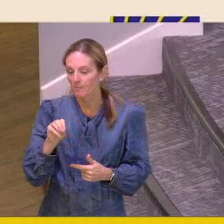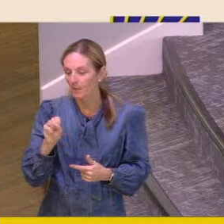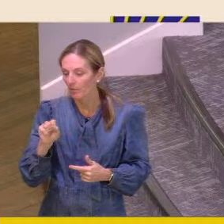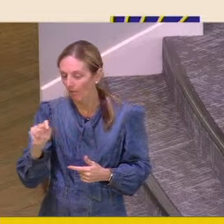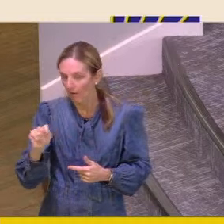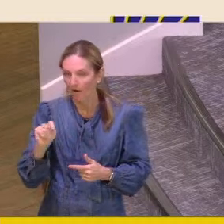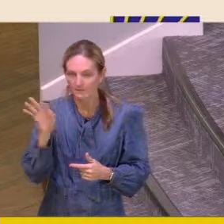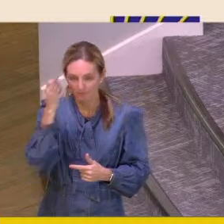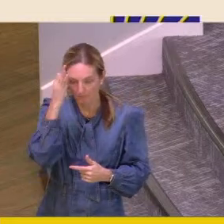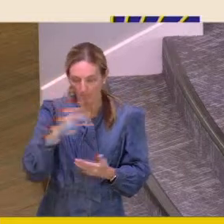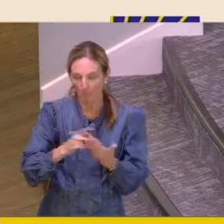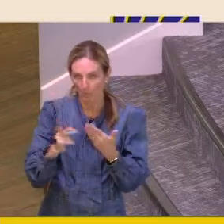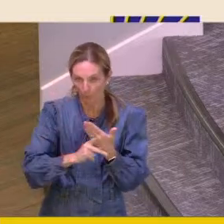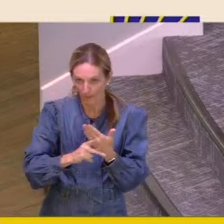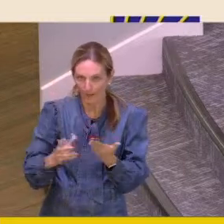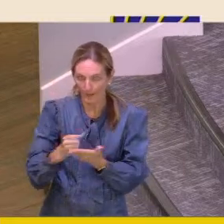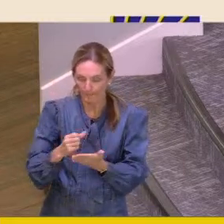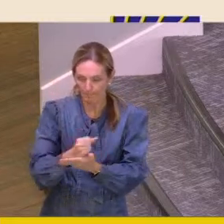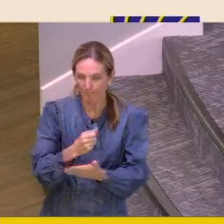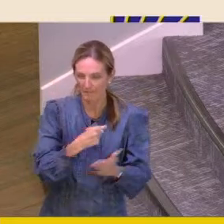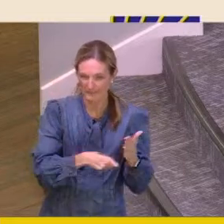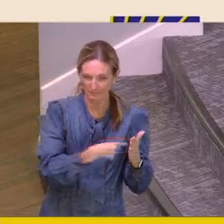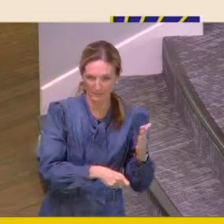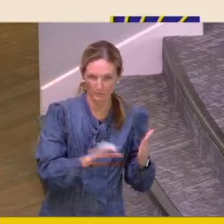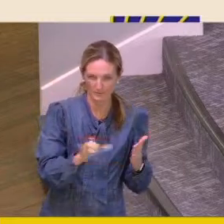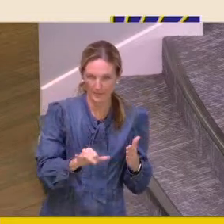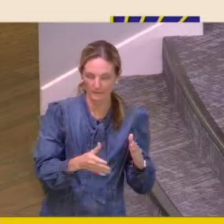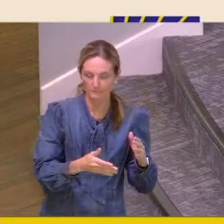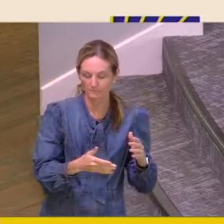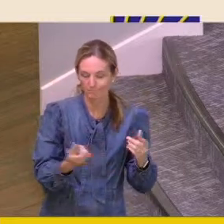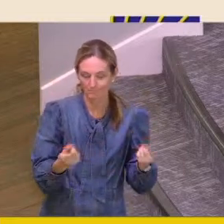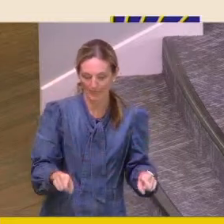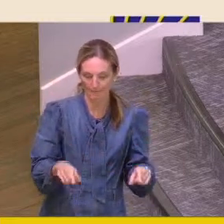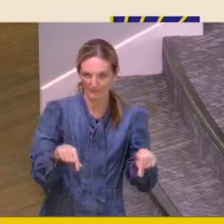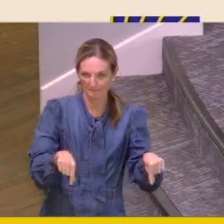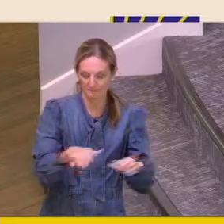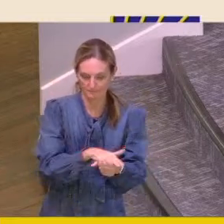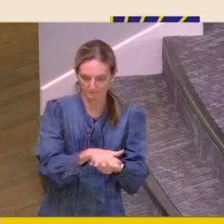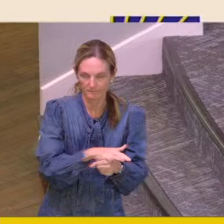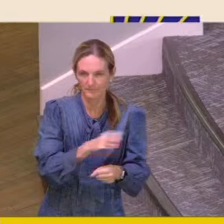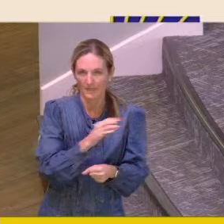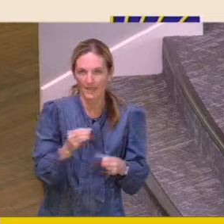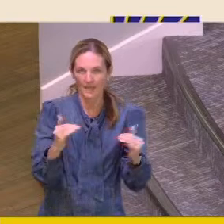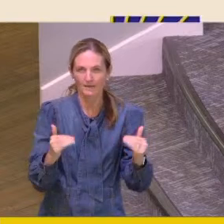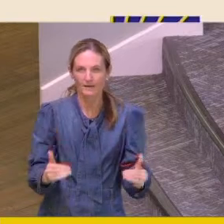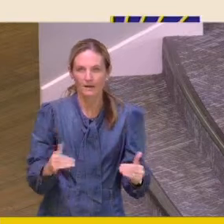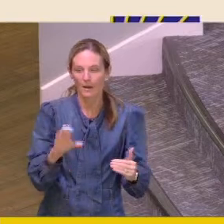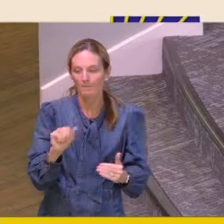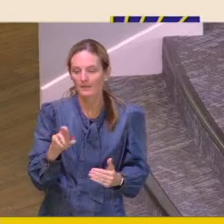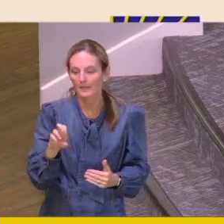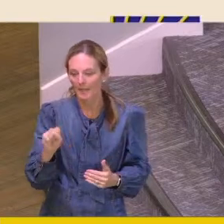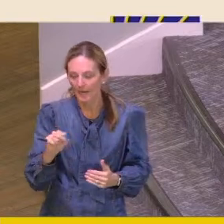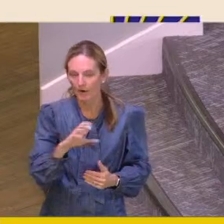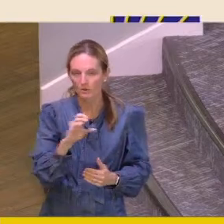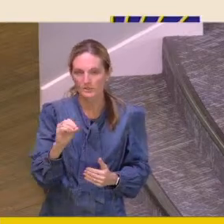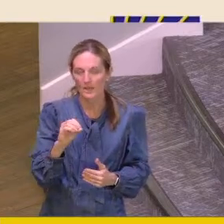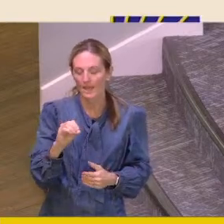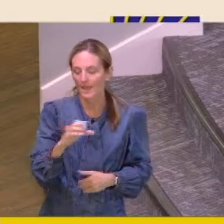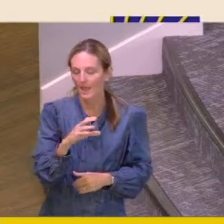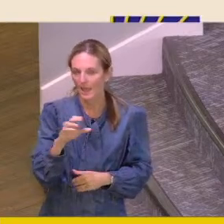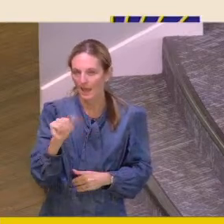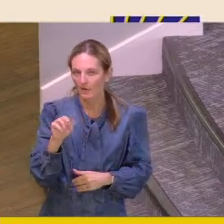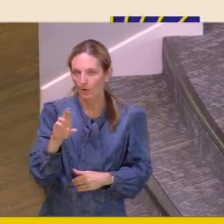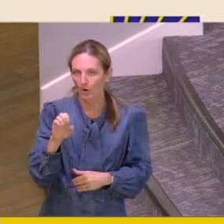and expenditures that are operating in our district, and then also CARES and ARPA funds.